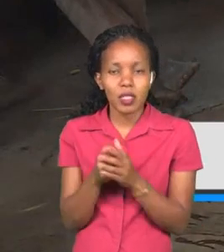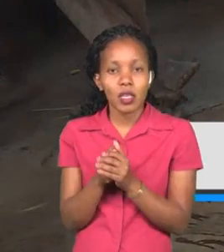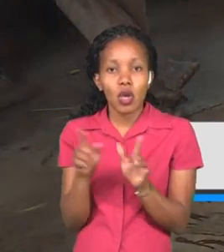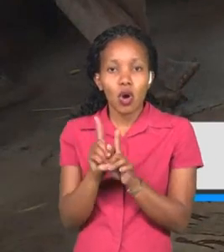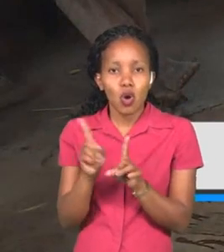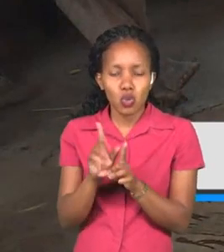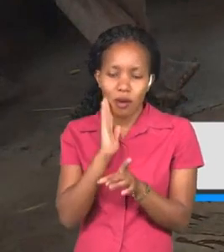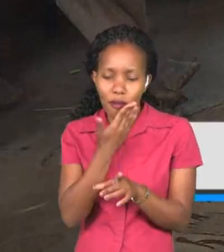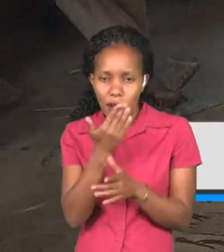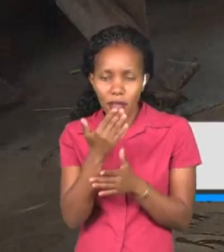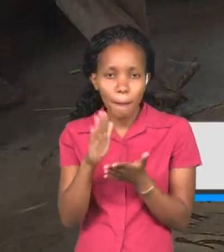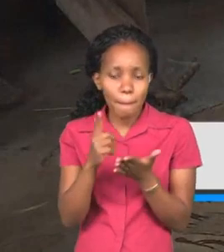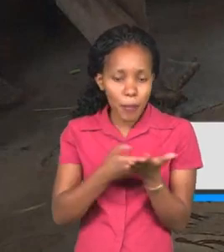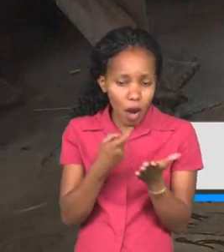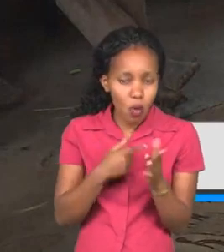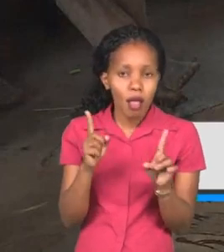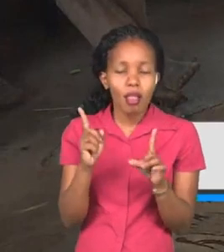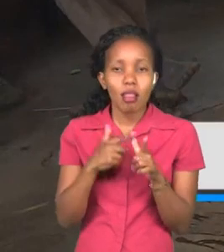colors brown, then black.